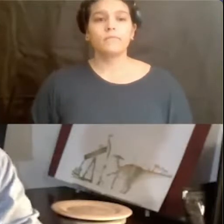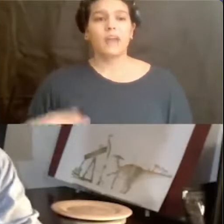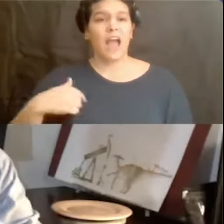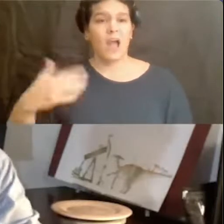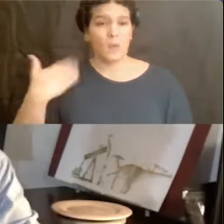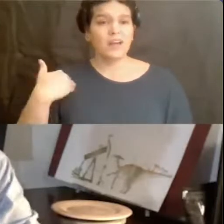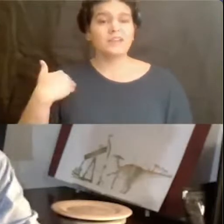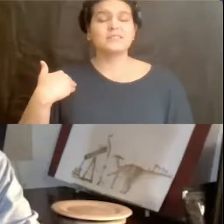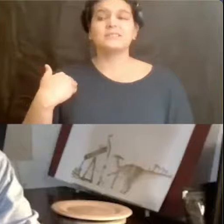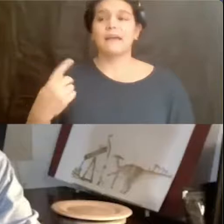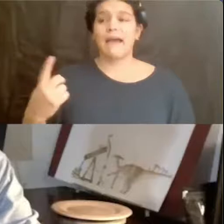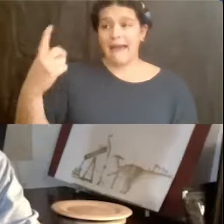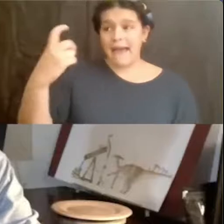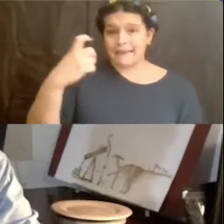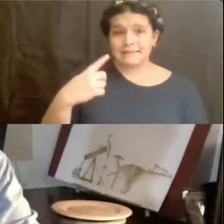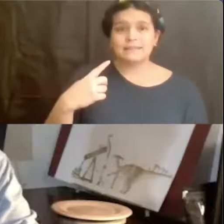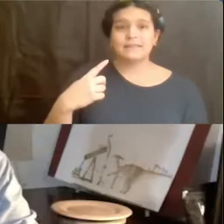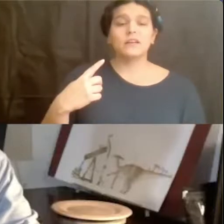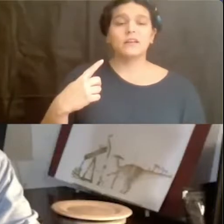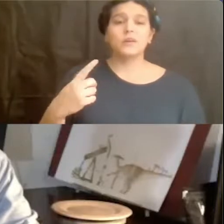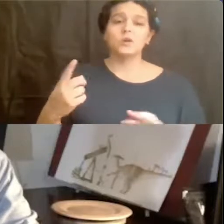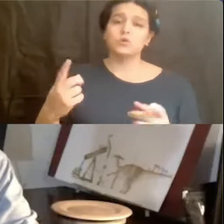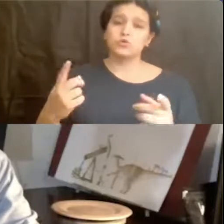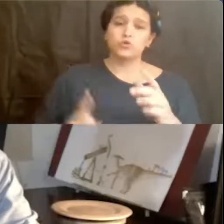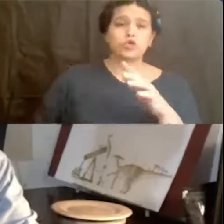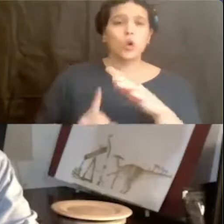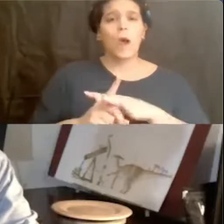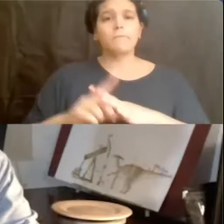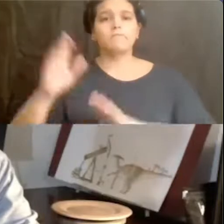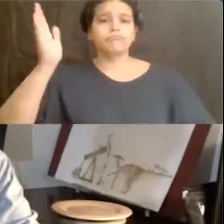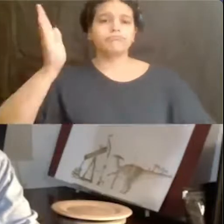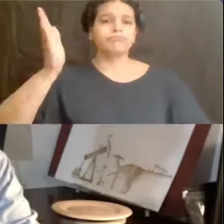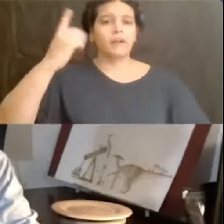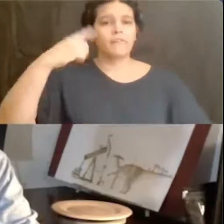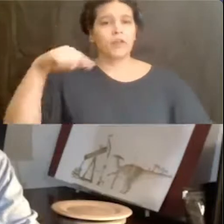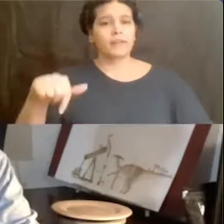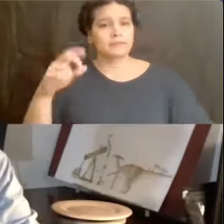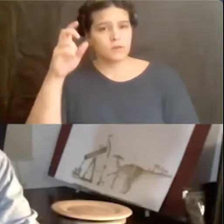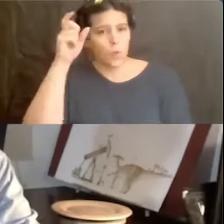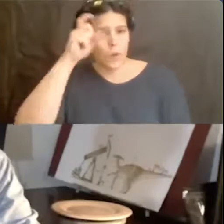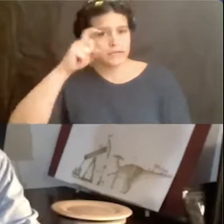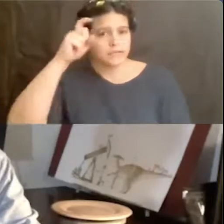asked to do this wisdom circle, and